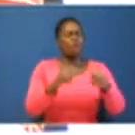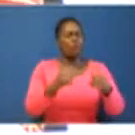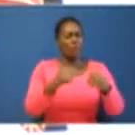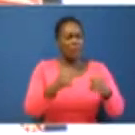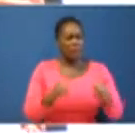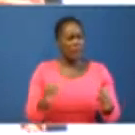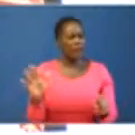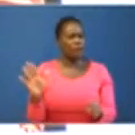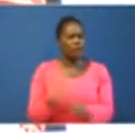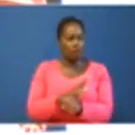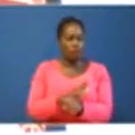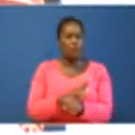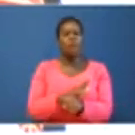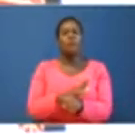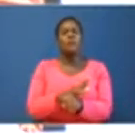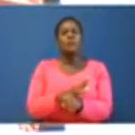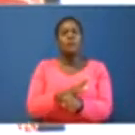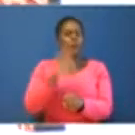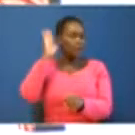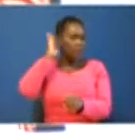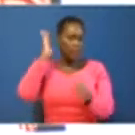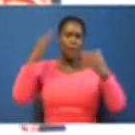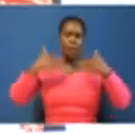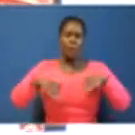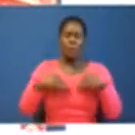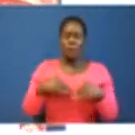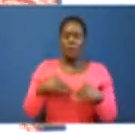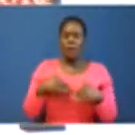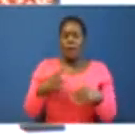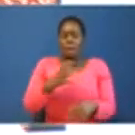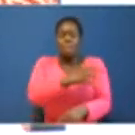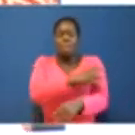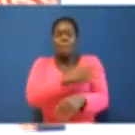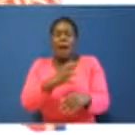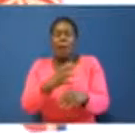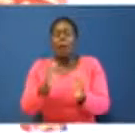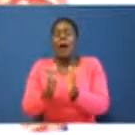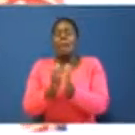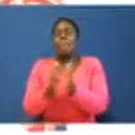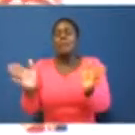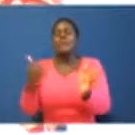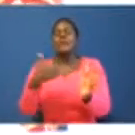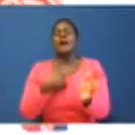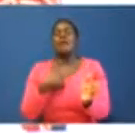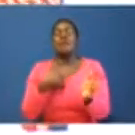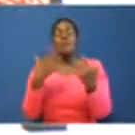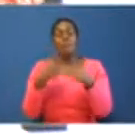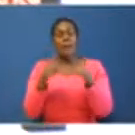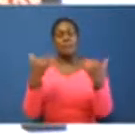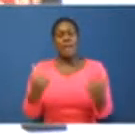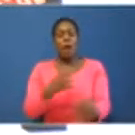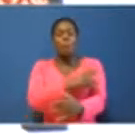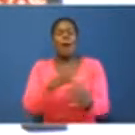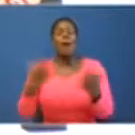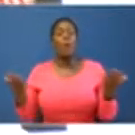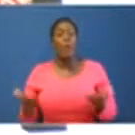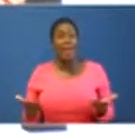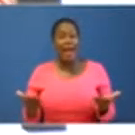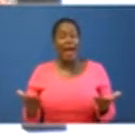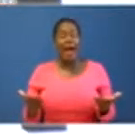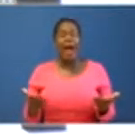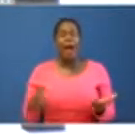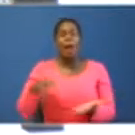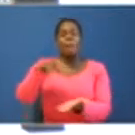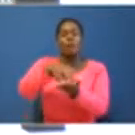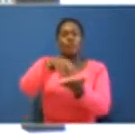to the latter and there's accountability and you listen to the people because then the power belongs to the people but as it is now the power belongs to those in